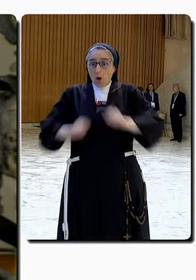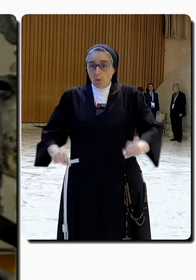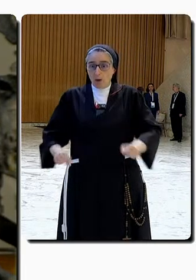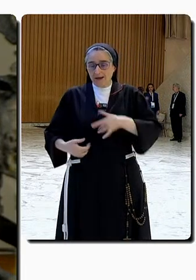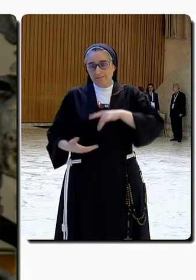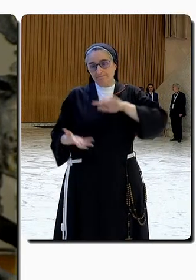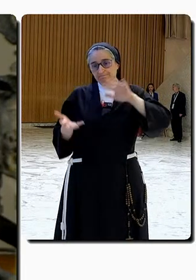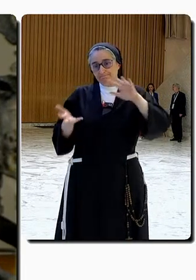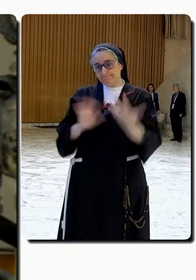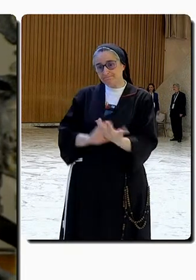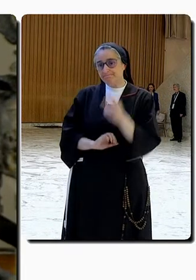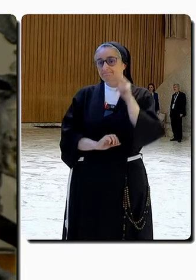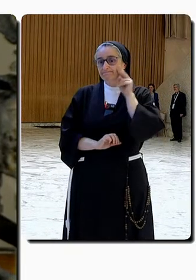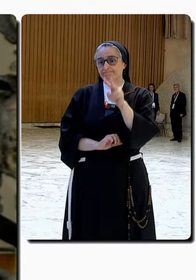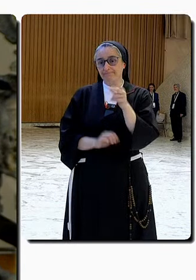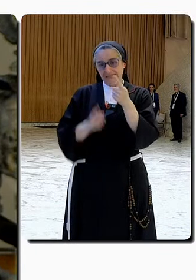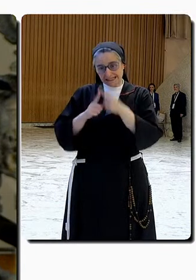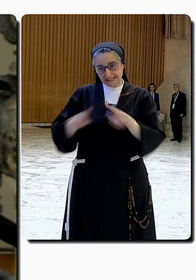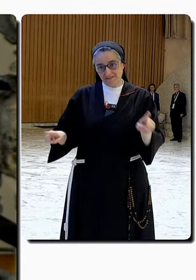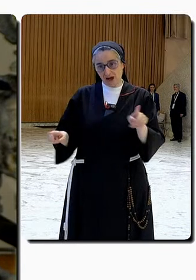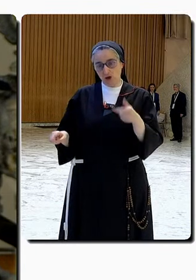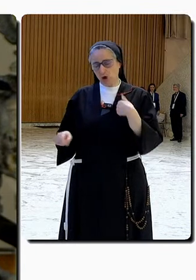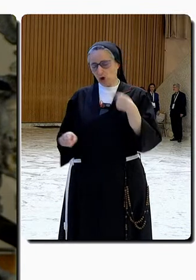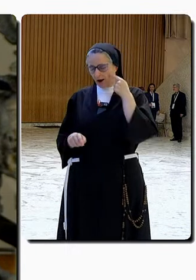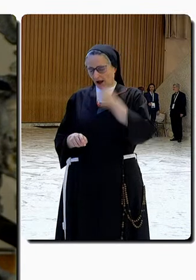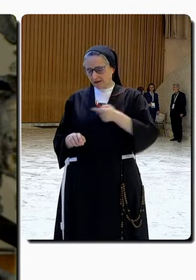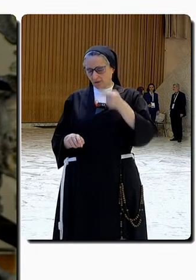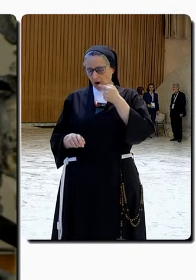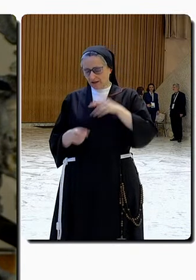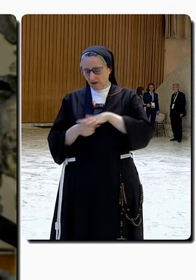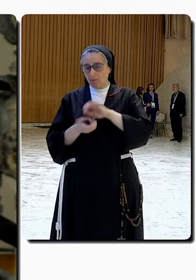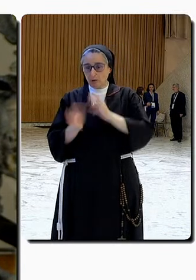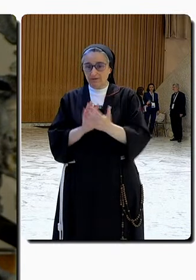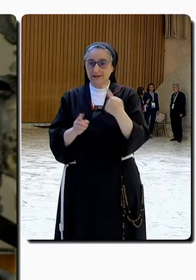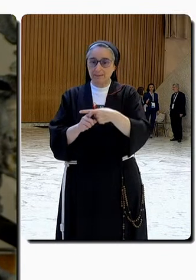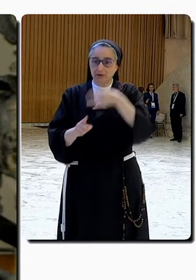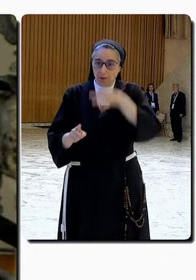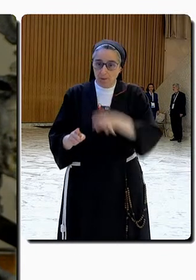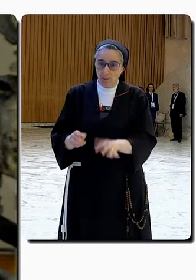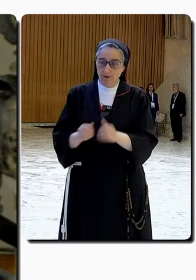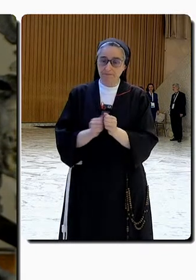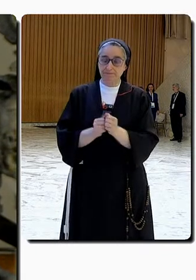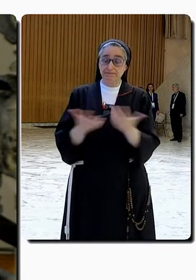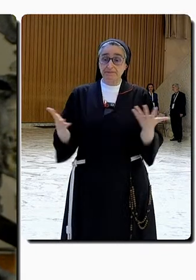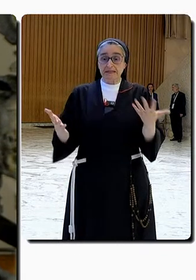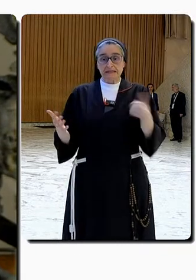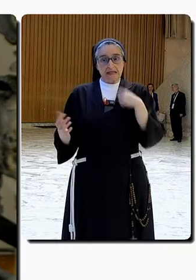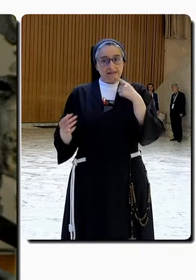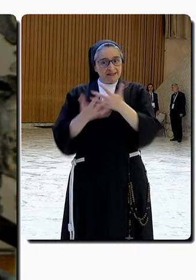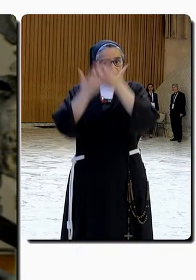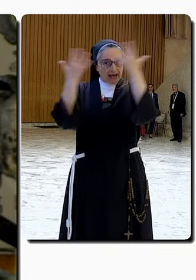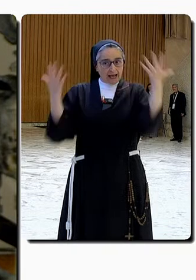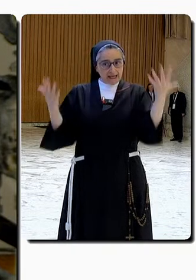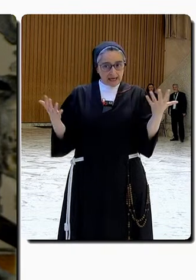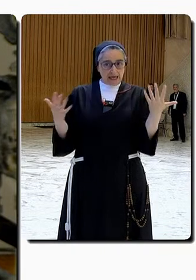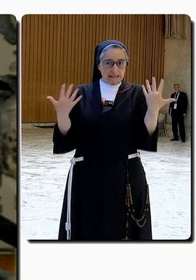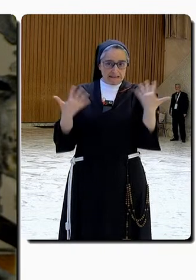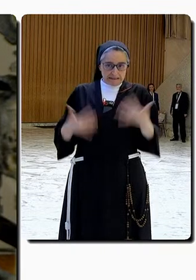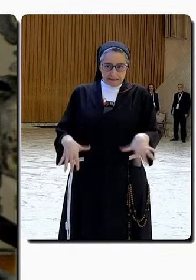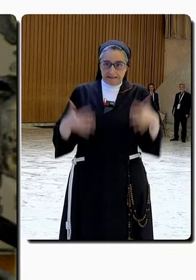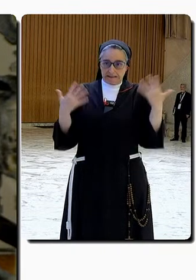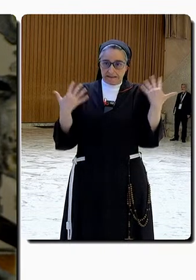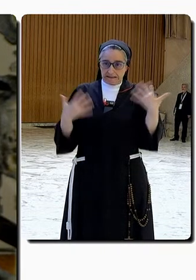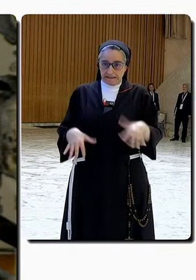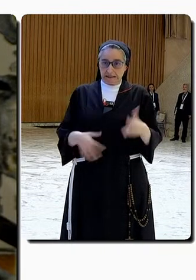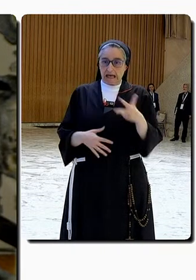things for the better. One alarming fact that we cannot deny is the drastic decline in the number of